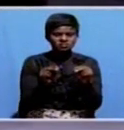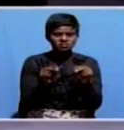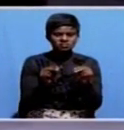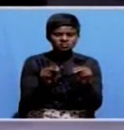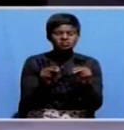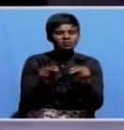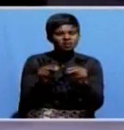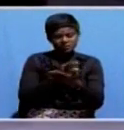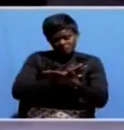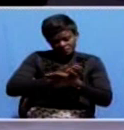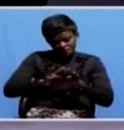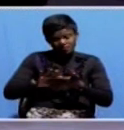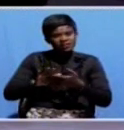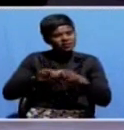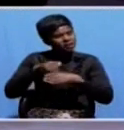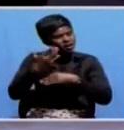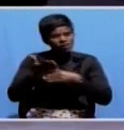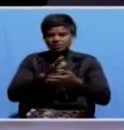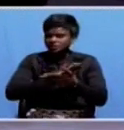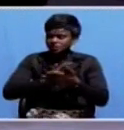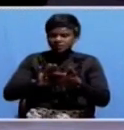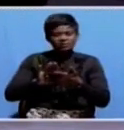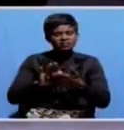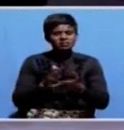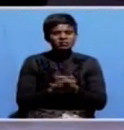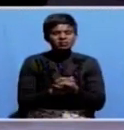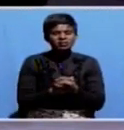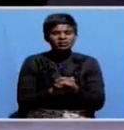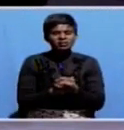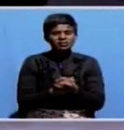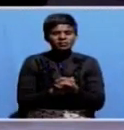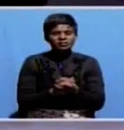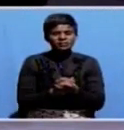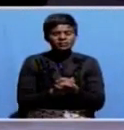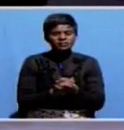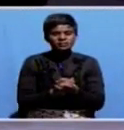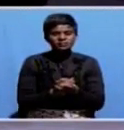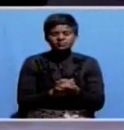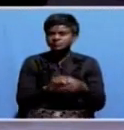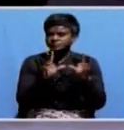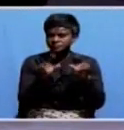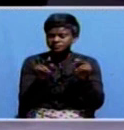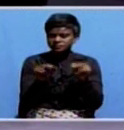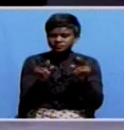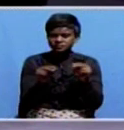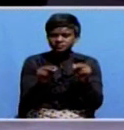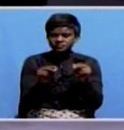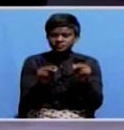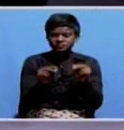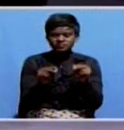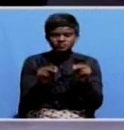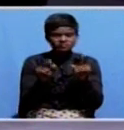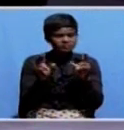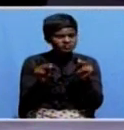out clean. Did he become dictatorial towards the end? I mean, even expelling his colleagues from the party? No. People like the Christian Temples and